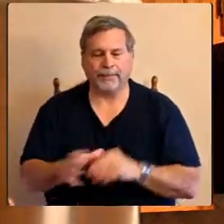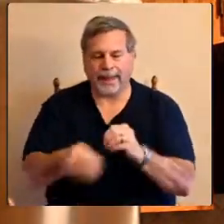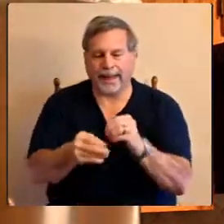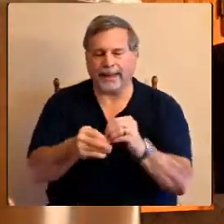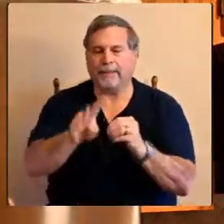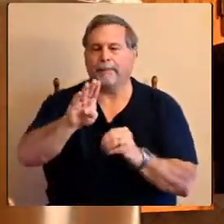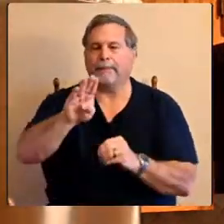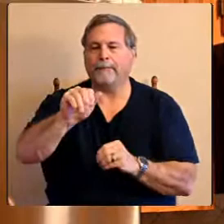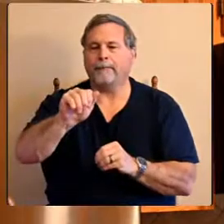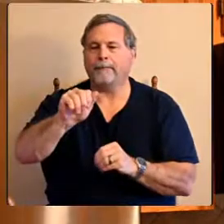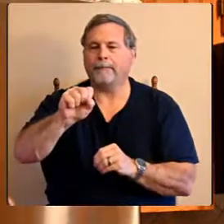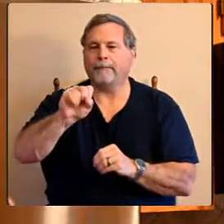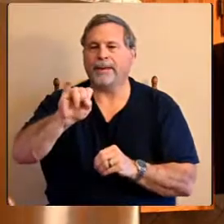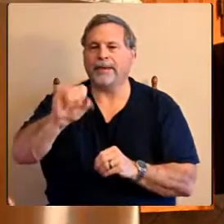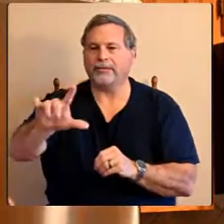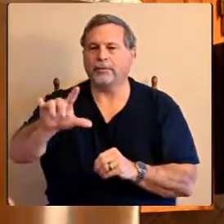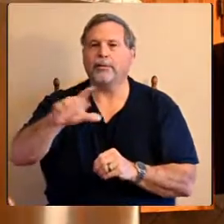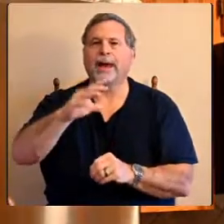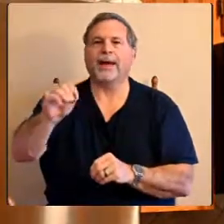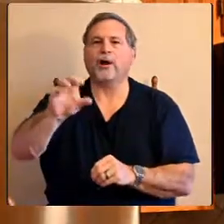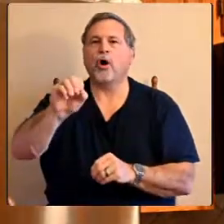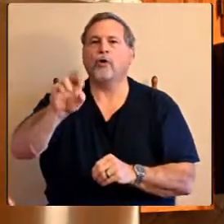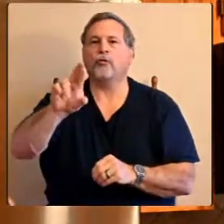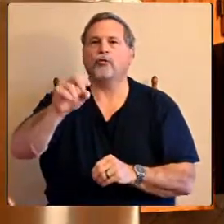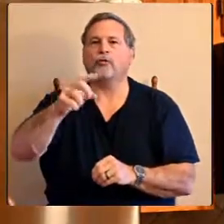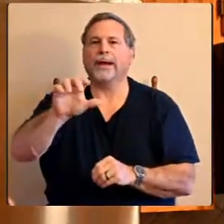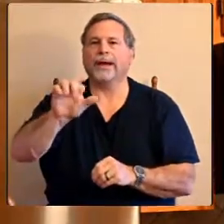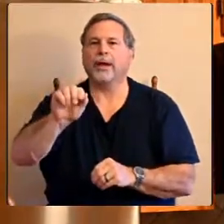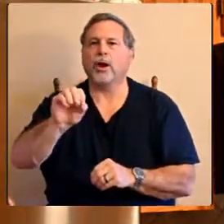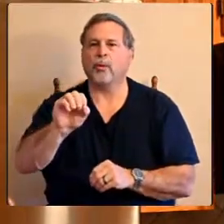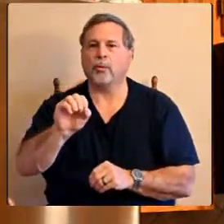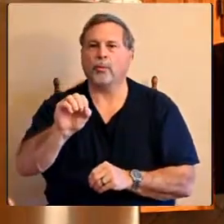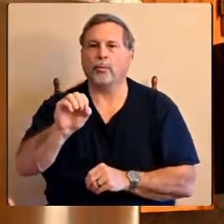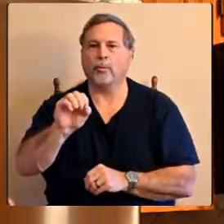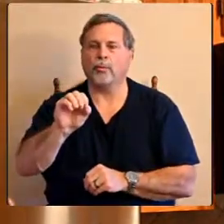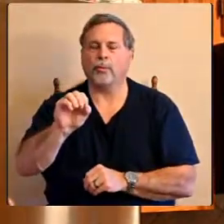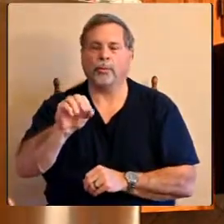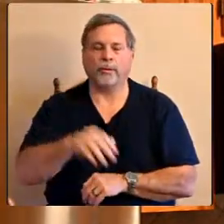I'm putting a little bit of basil, a little bit of oregano in here as well.